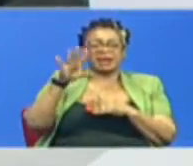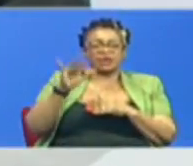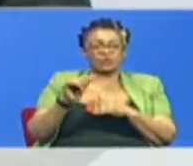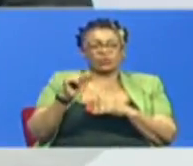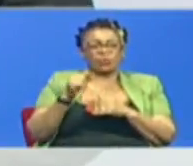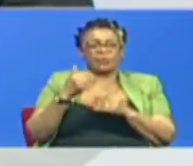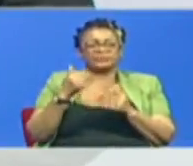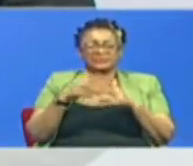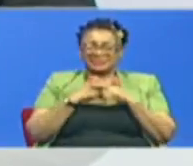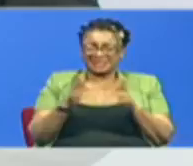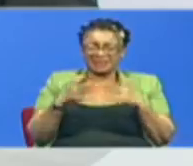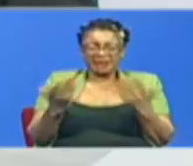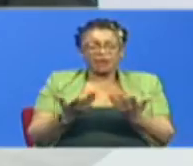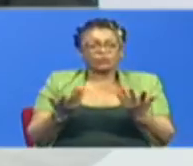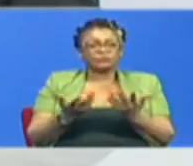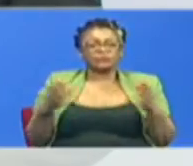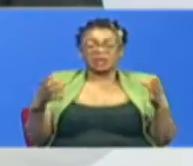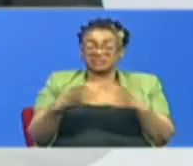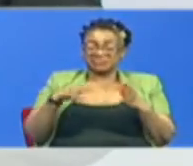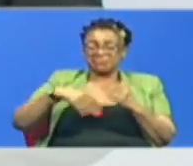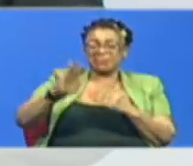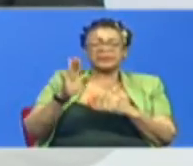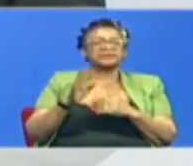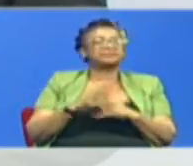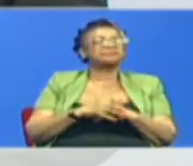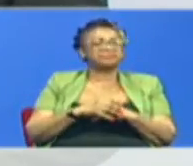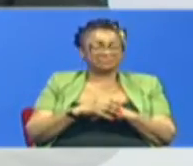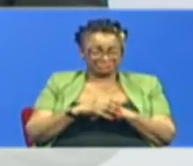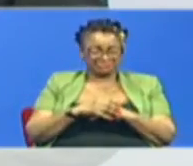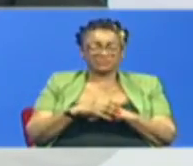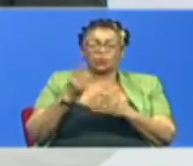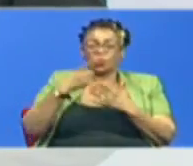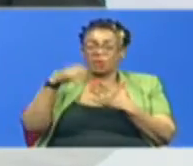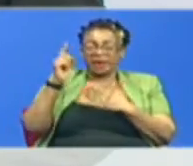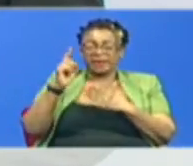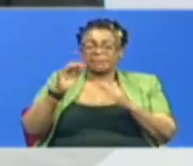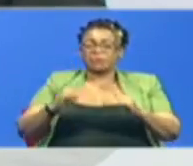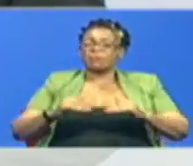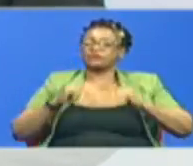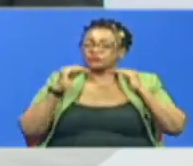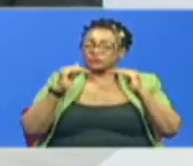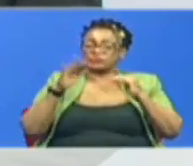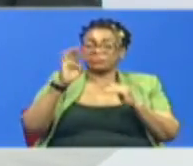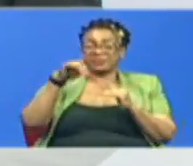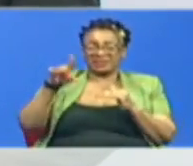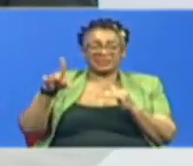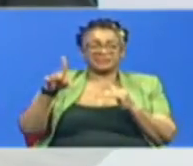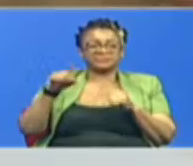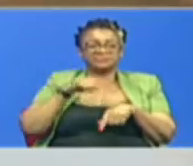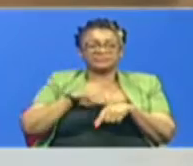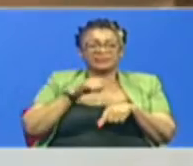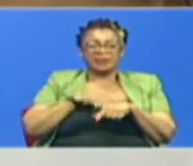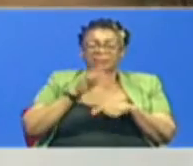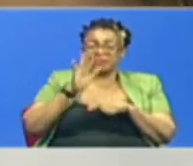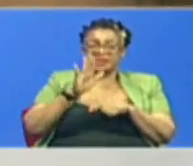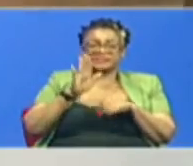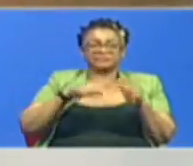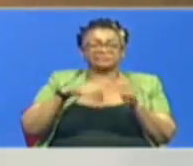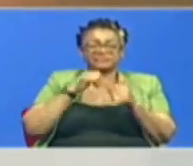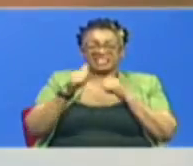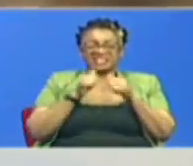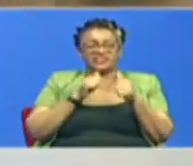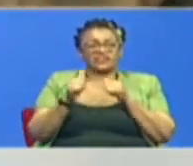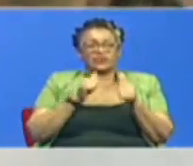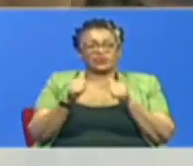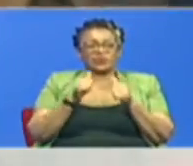started. His team, Wycombe Wanderers, wins promotion to the English Championship. During his very colourful post-match interview, Akin